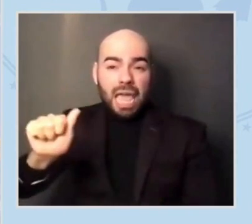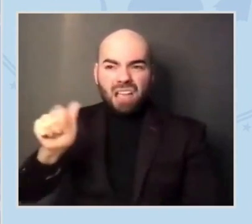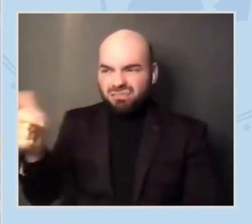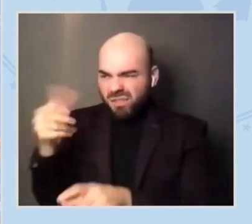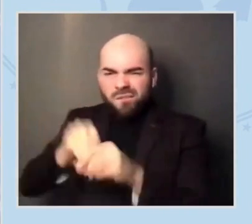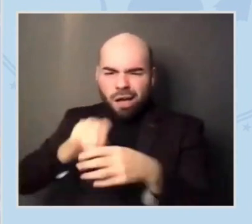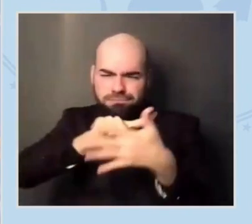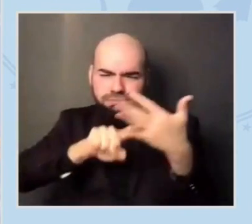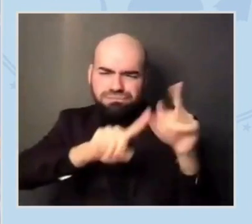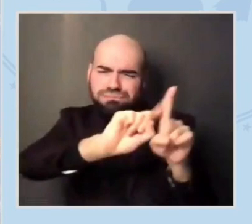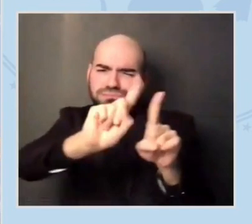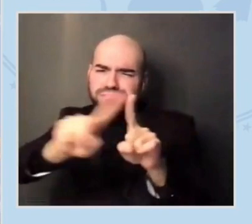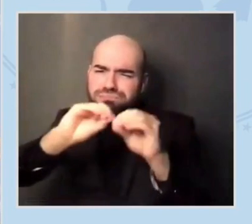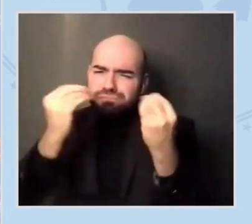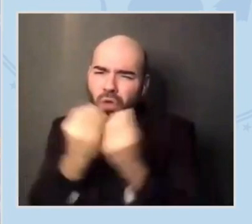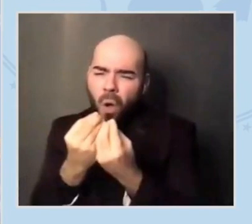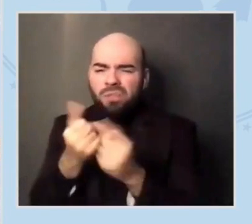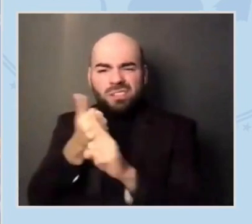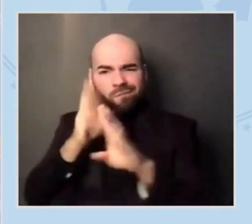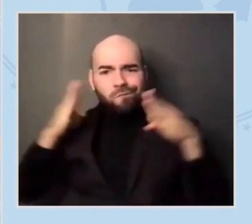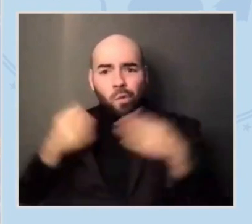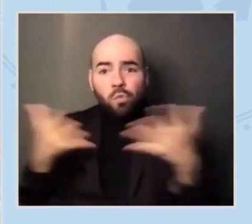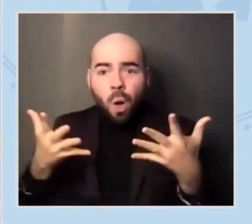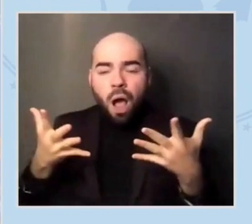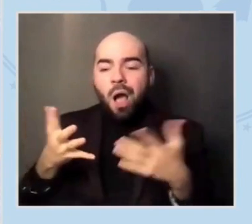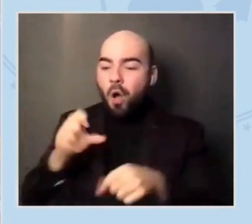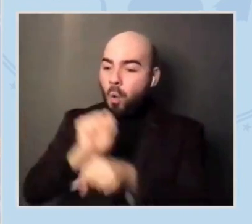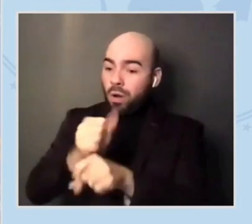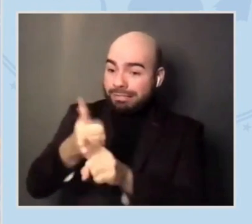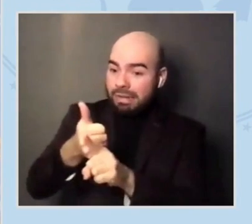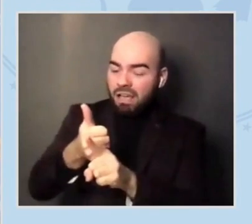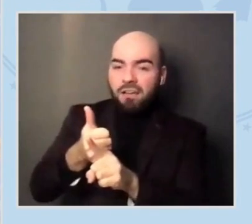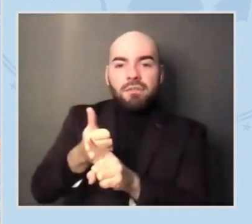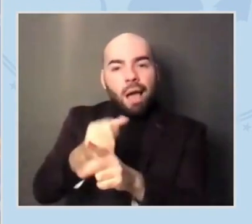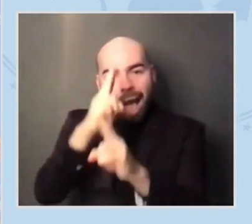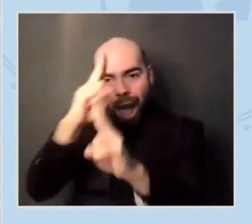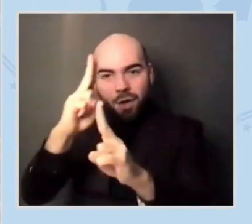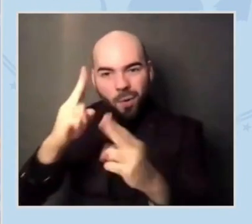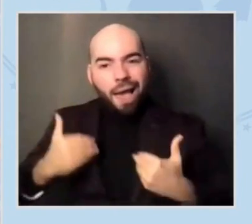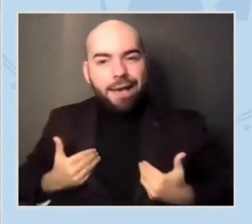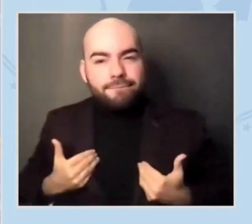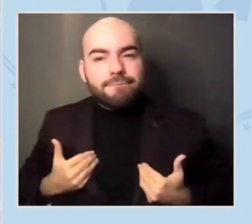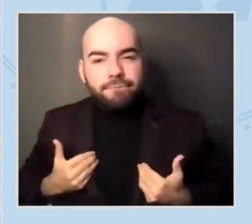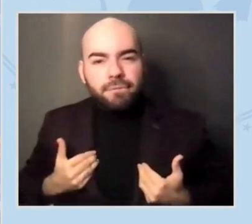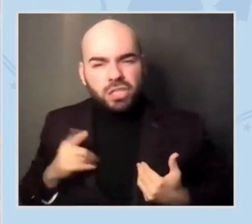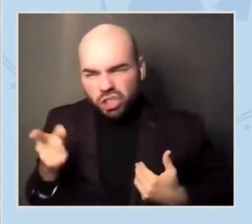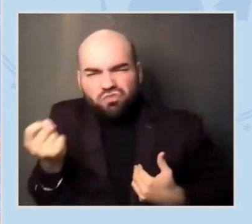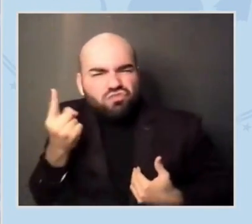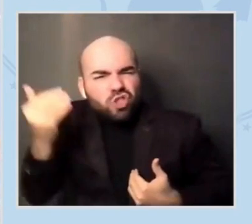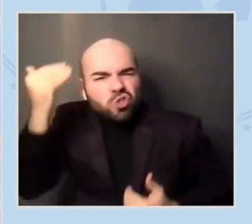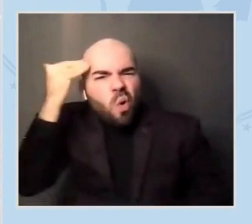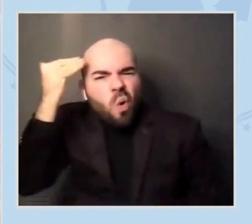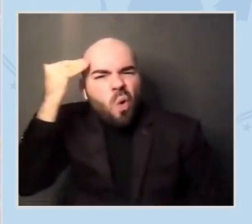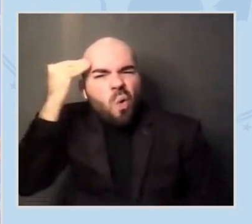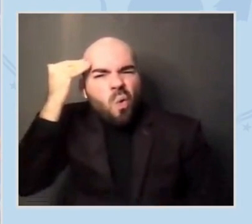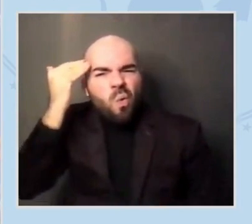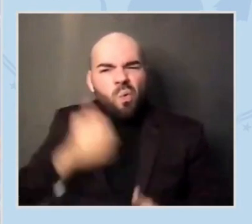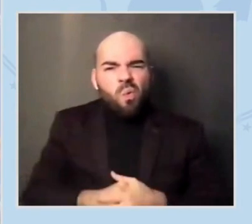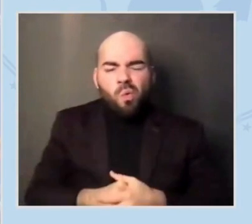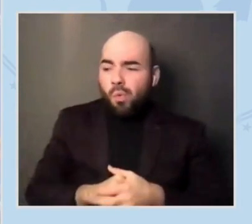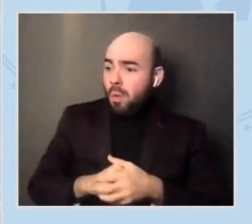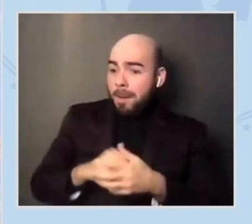work, which is really important to me and to all of us. She understands what it means to people and their communities